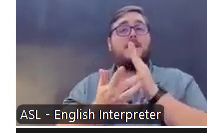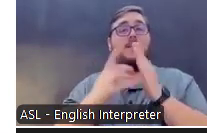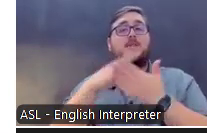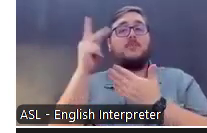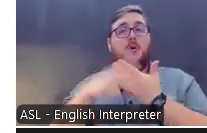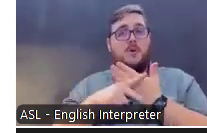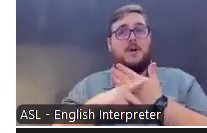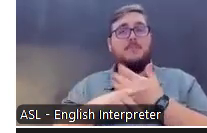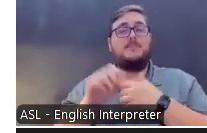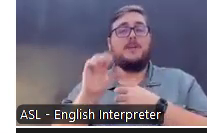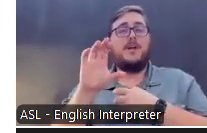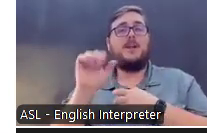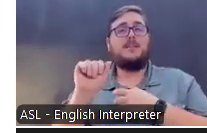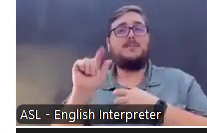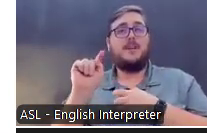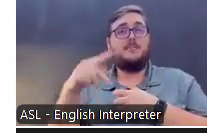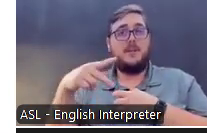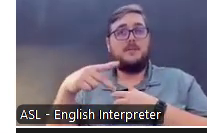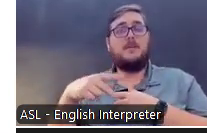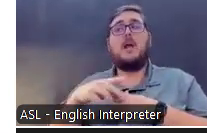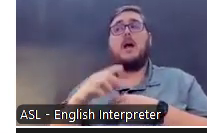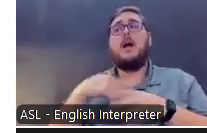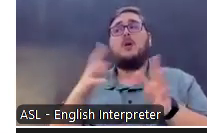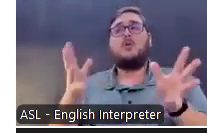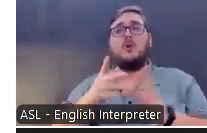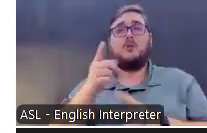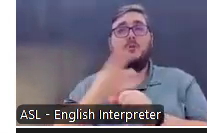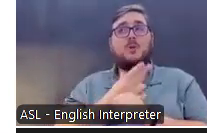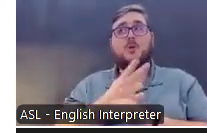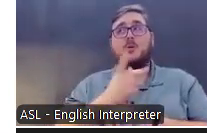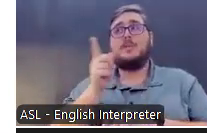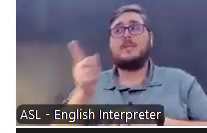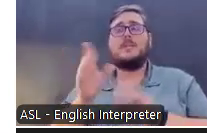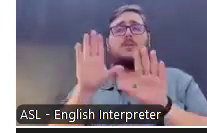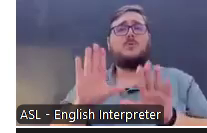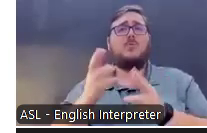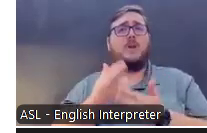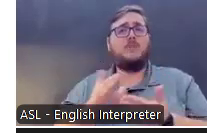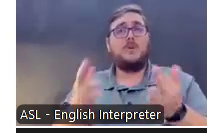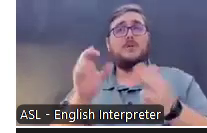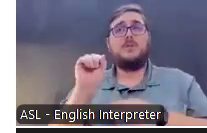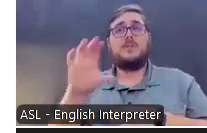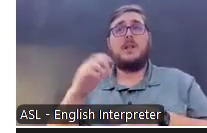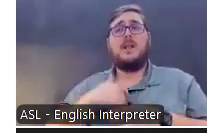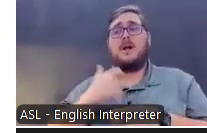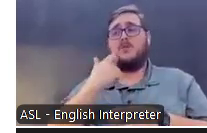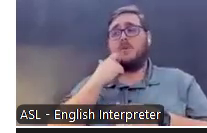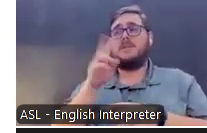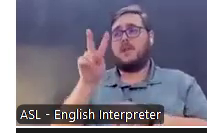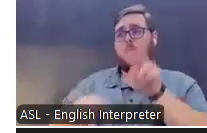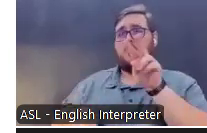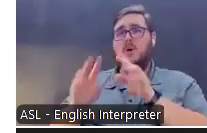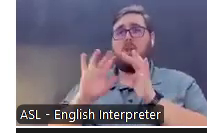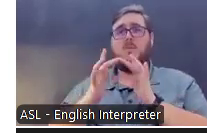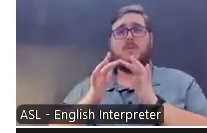this website. It's a great resource in South Carolina regarding assistive technology. I recently looked at this website, and there can be